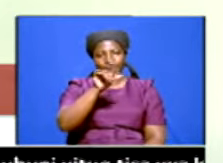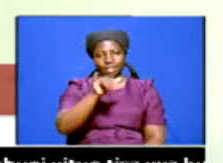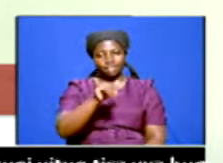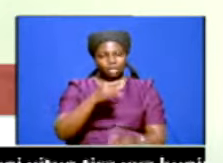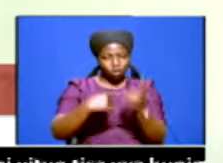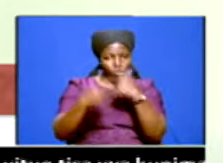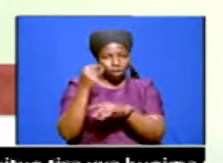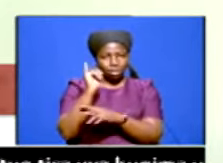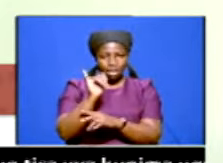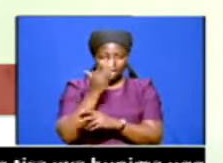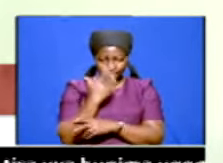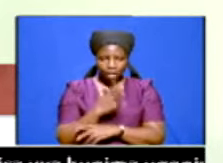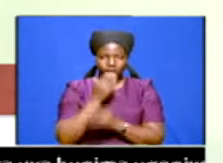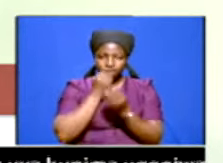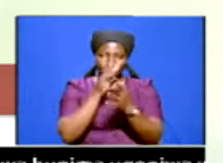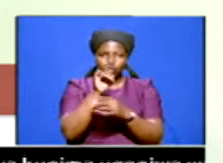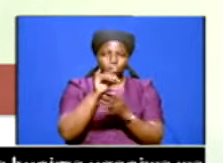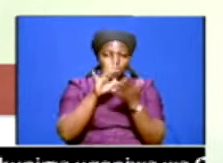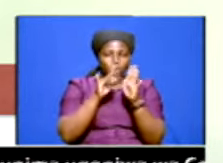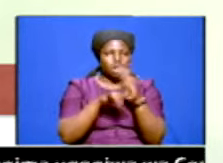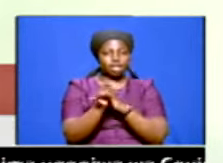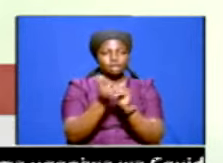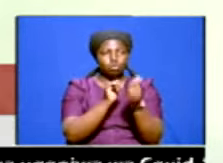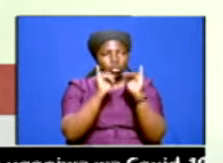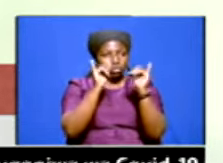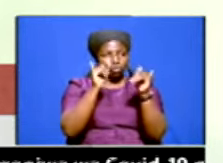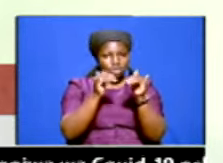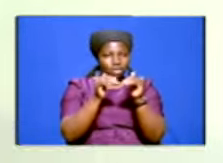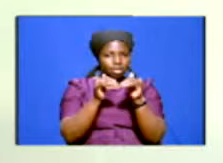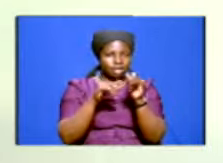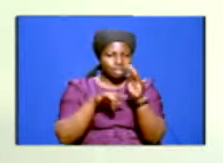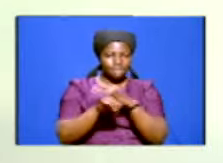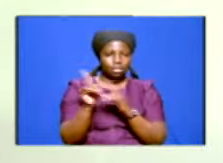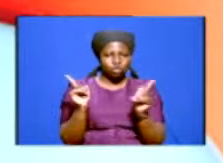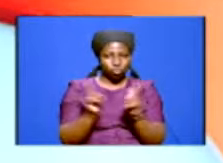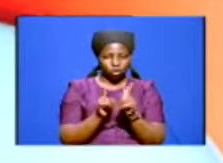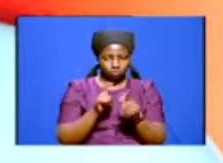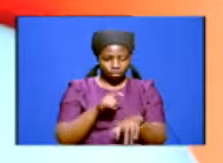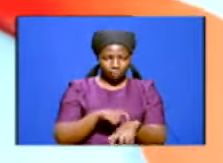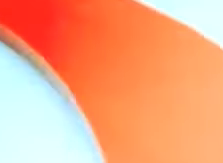na kufahamisha mingi kwenye habari za sporti kwa muda usiokuwa mrefu.